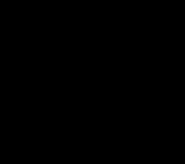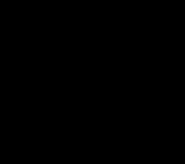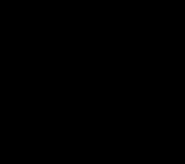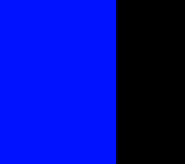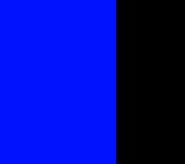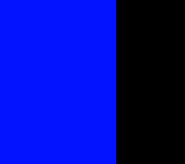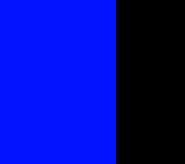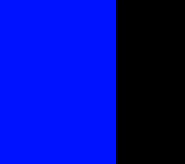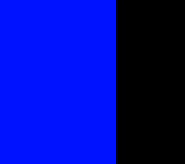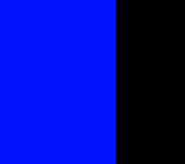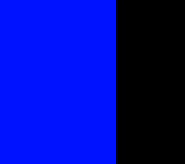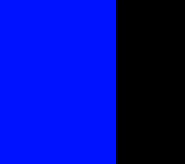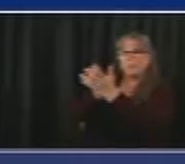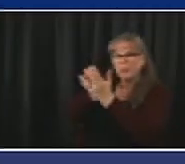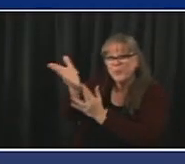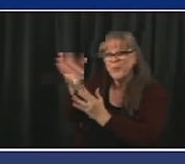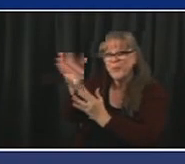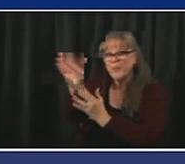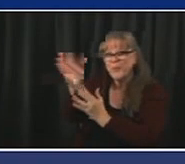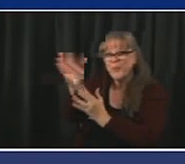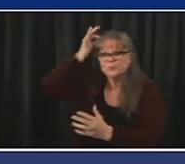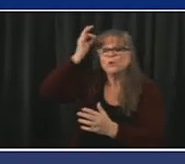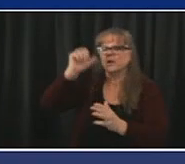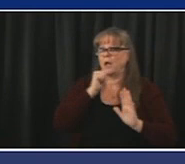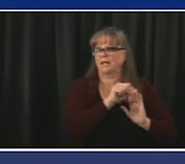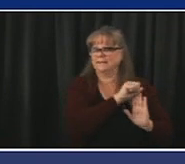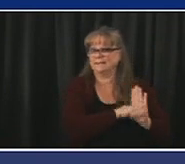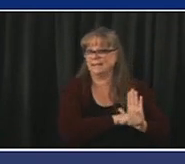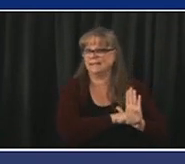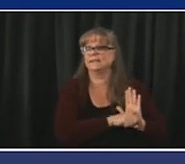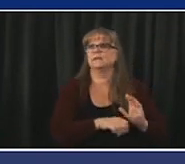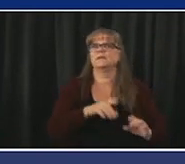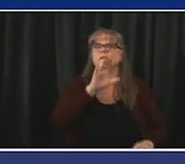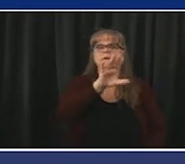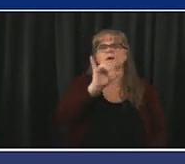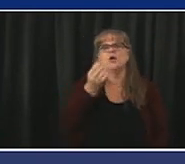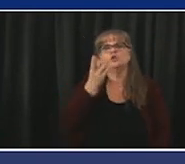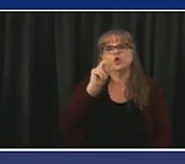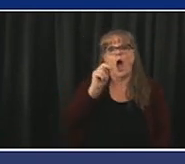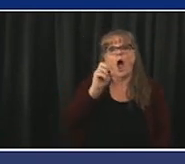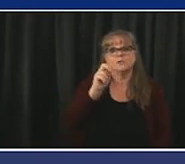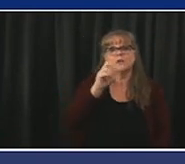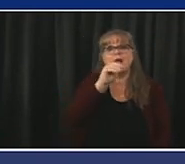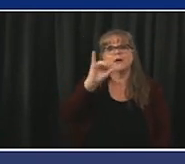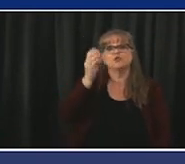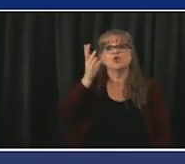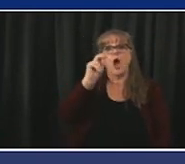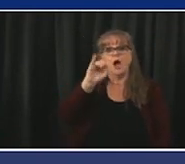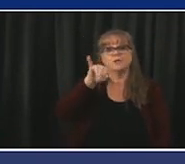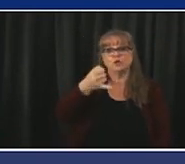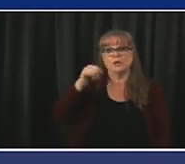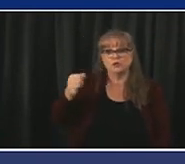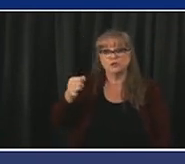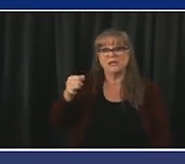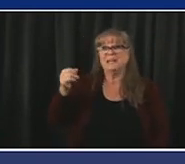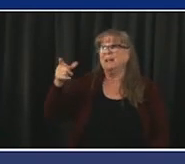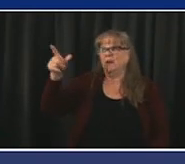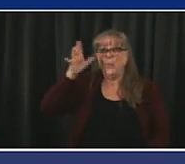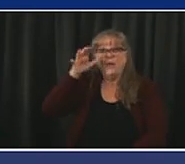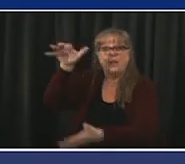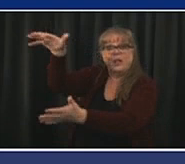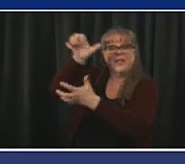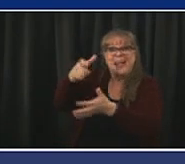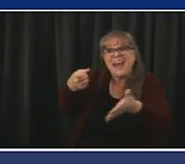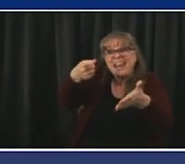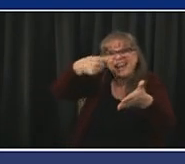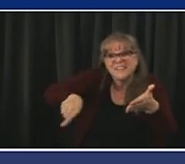That we're going to get allocated to us next week. We know that the emergency use agreement is probably going to